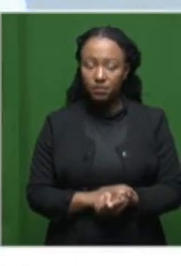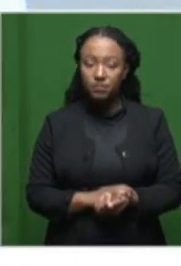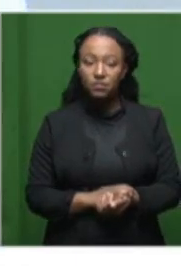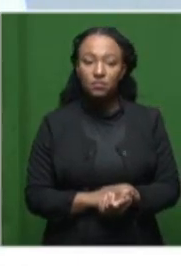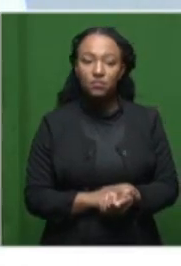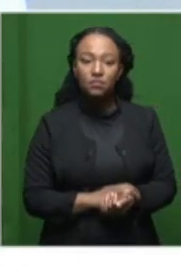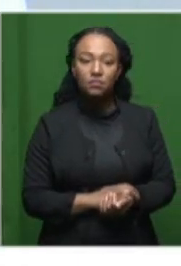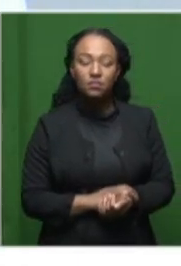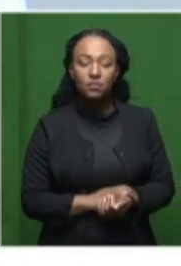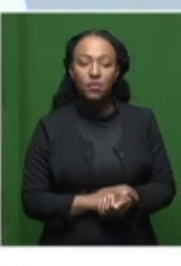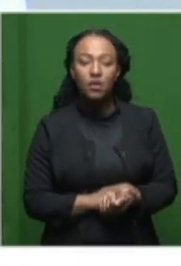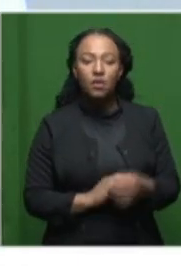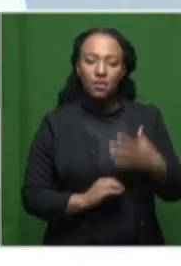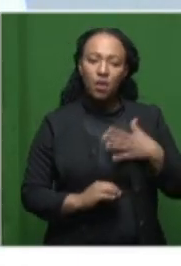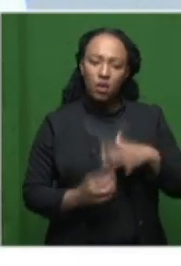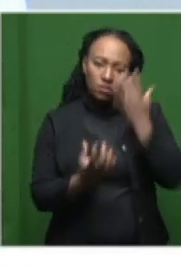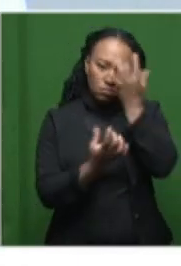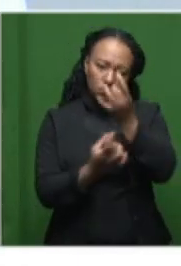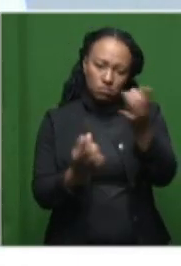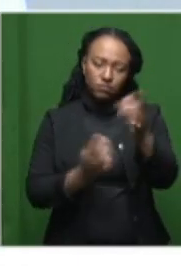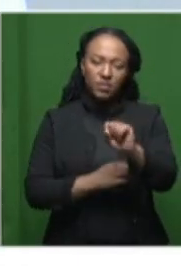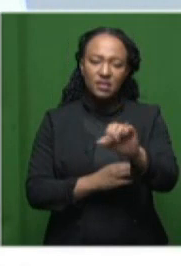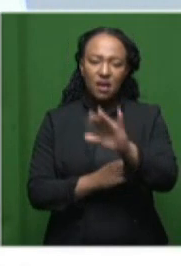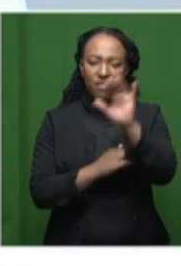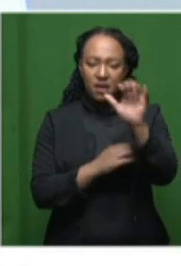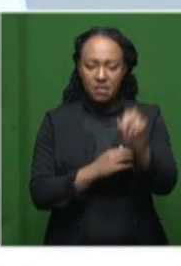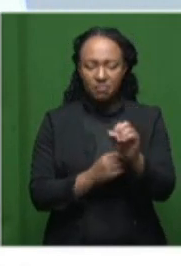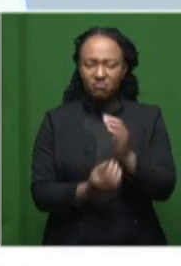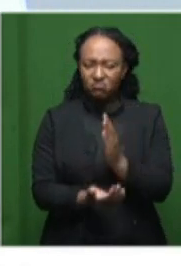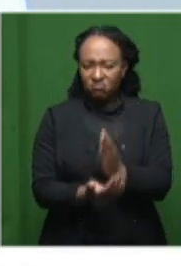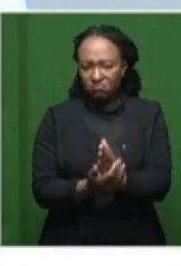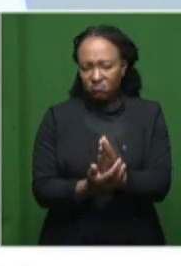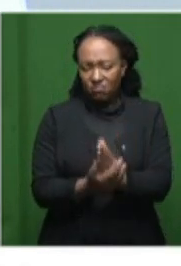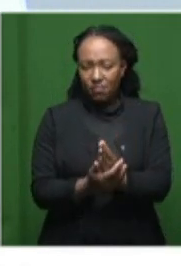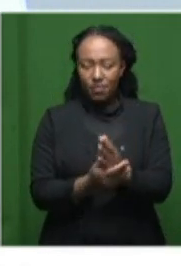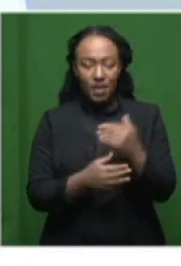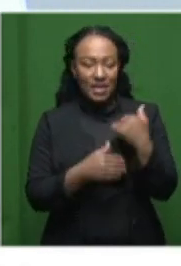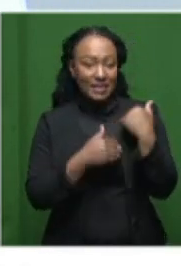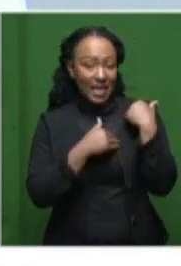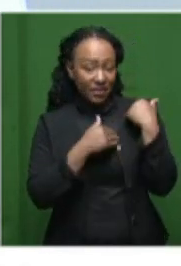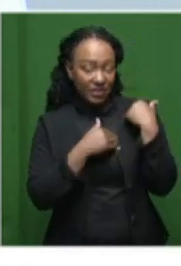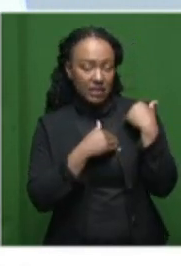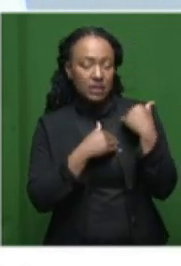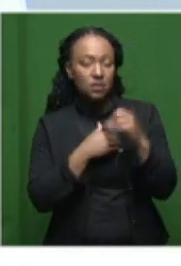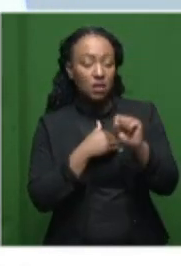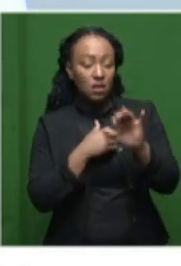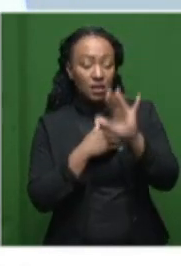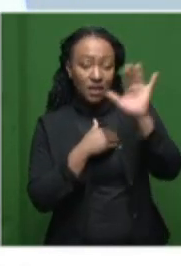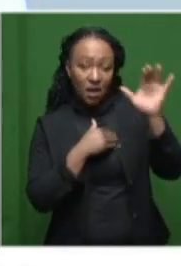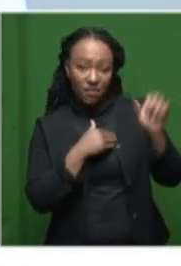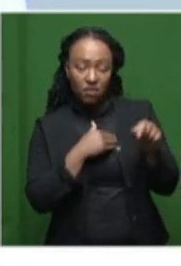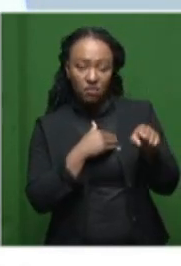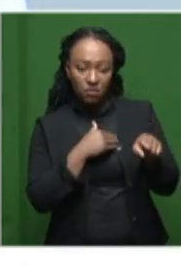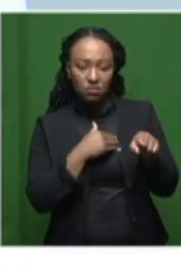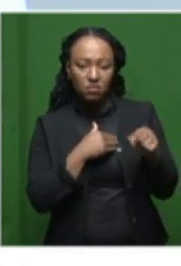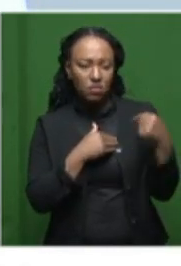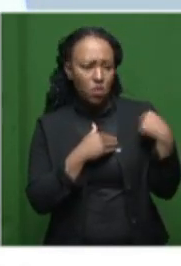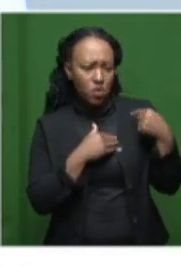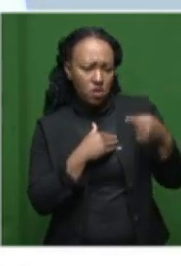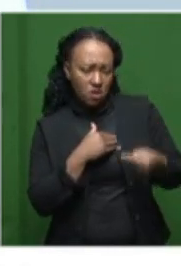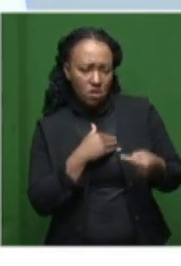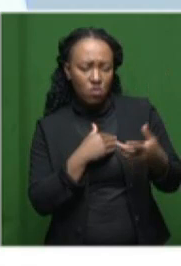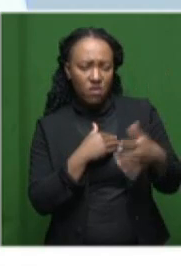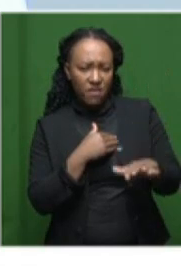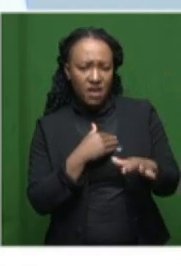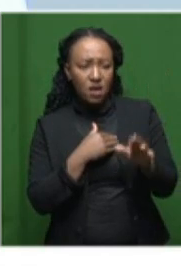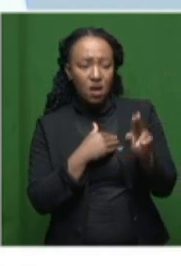Assure South Africans that in terms of our safety record in South Africa, we've been operating our